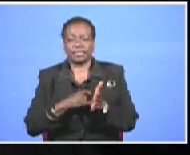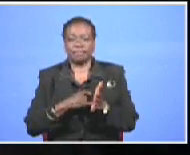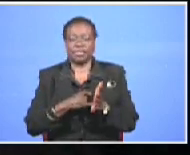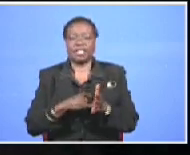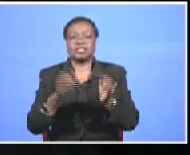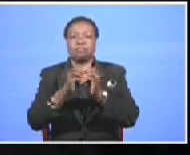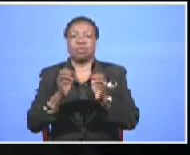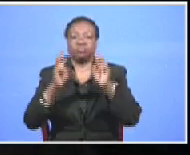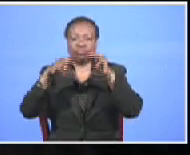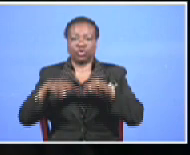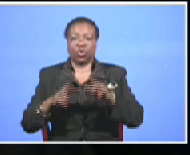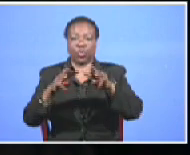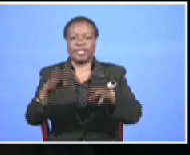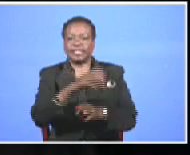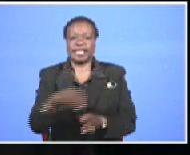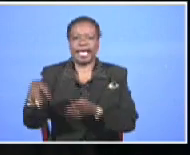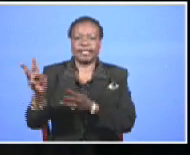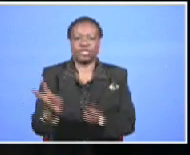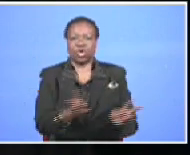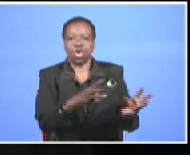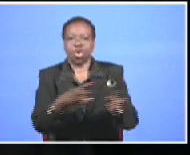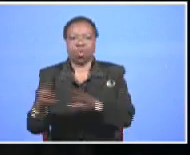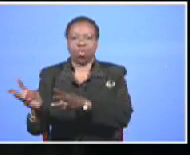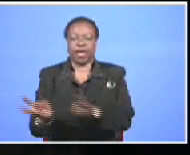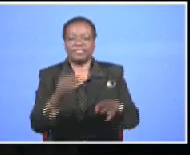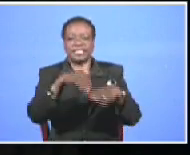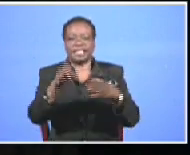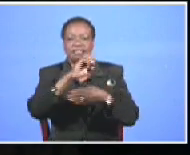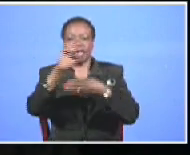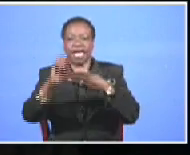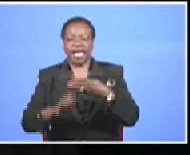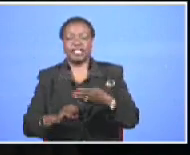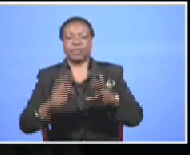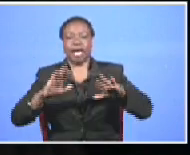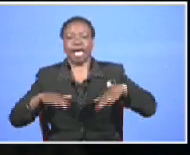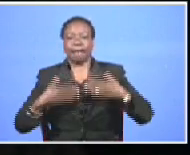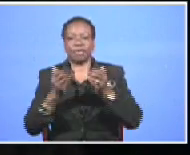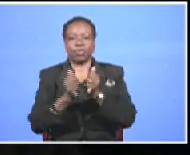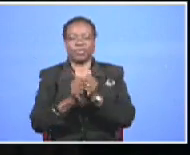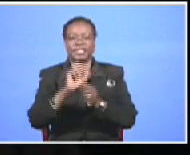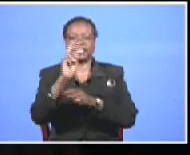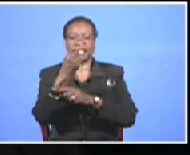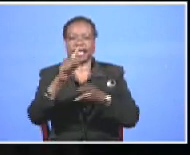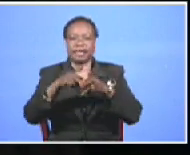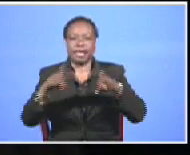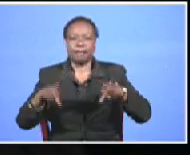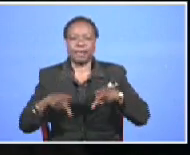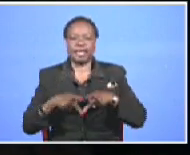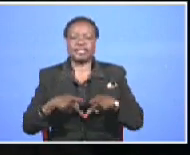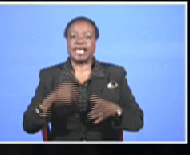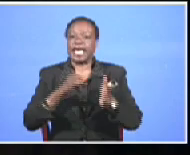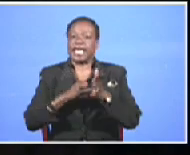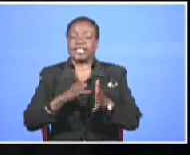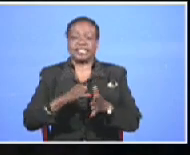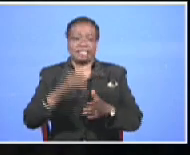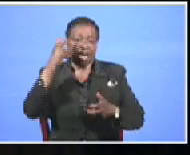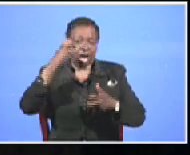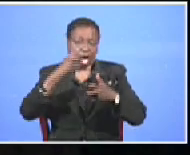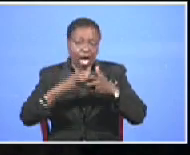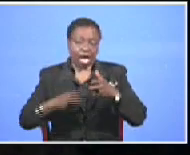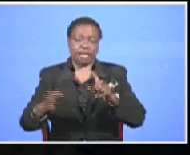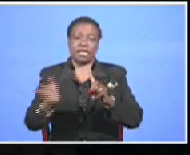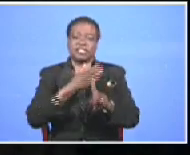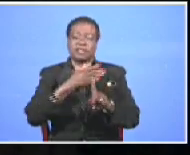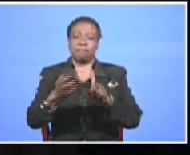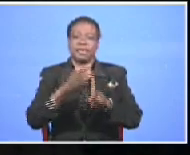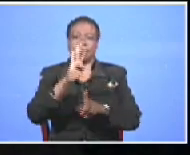they all wanted to take their turns. And in the end, we're pretty happy with the second place. Buzzy is extremely difficult to beat. We